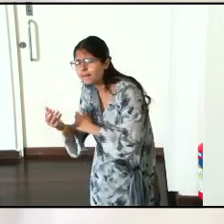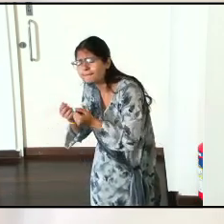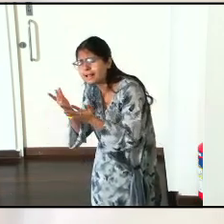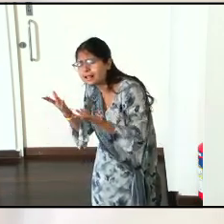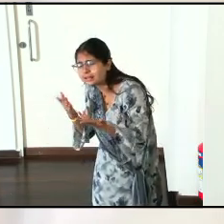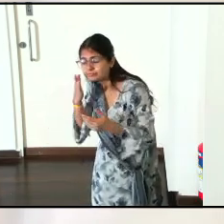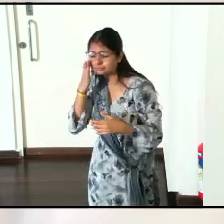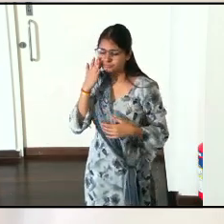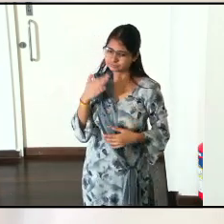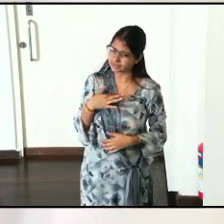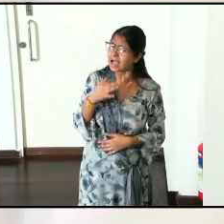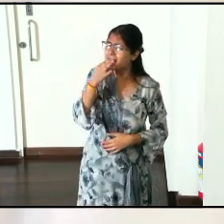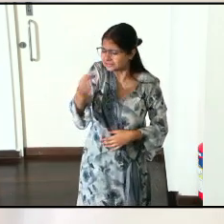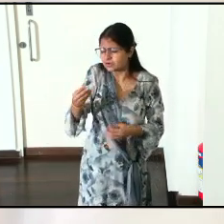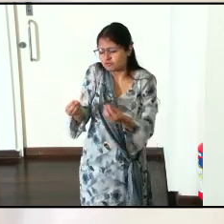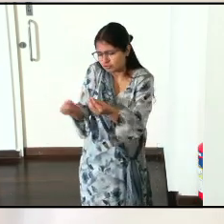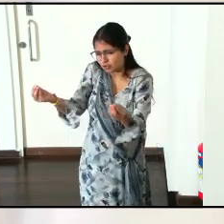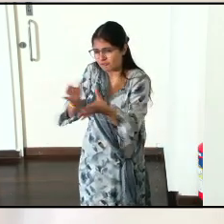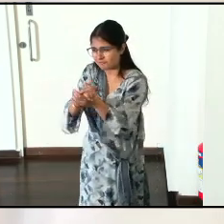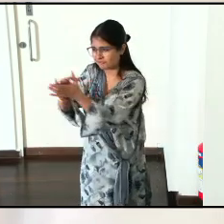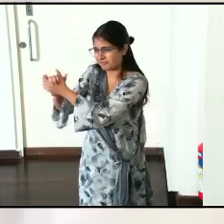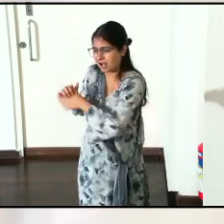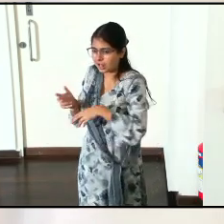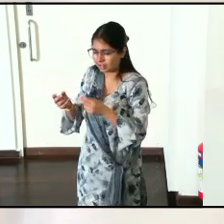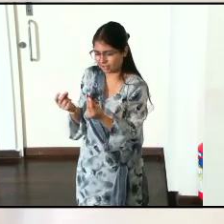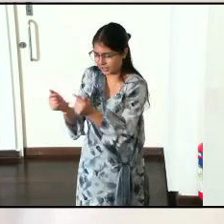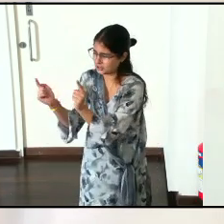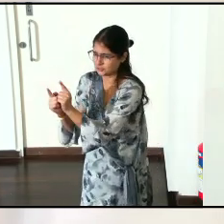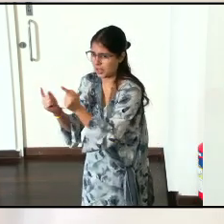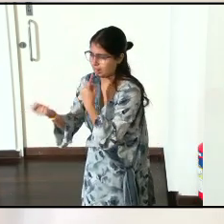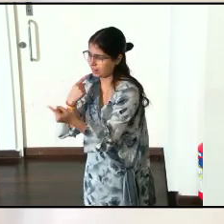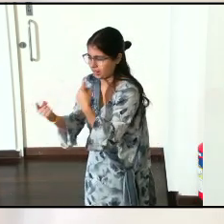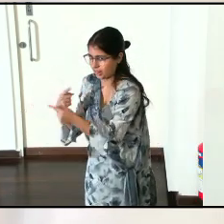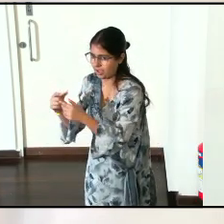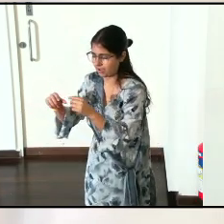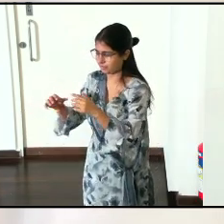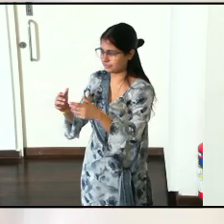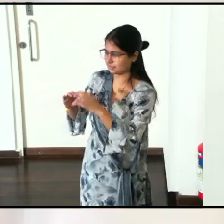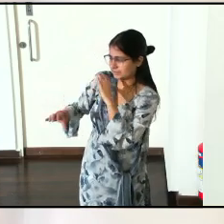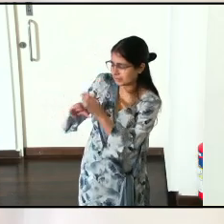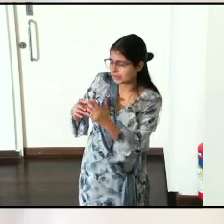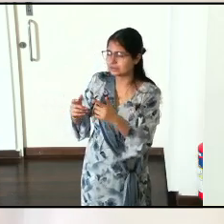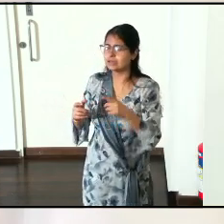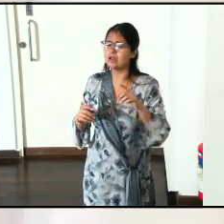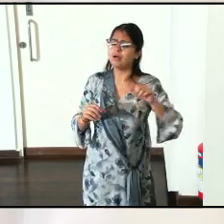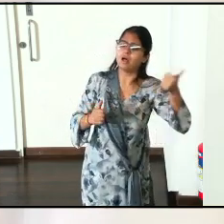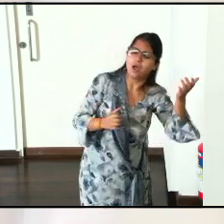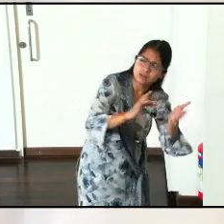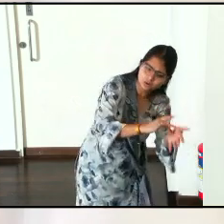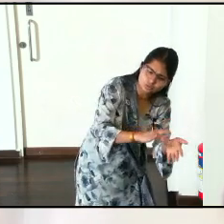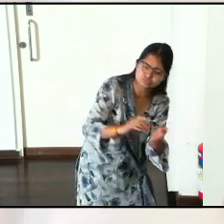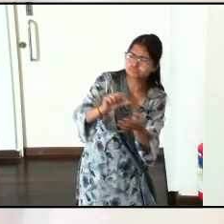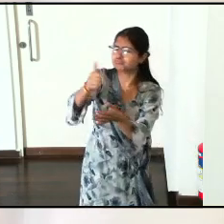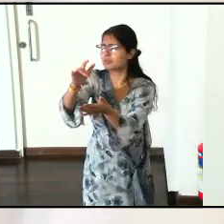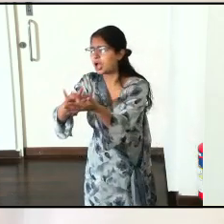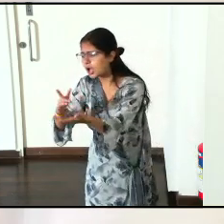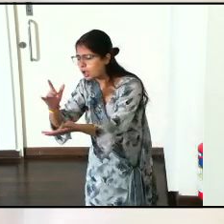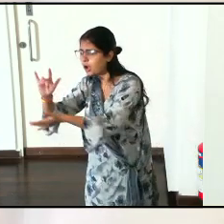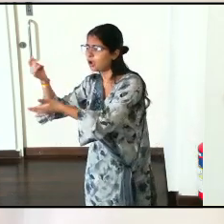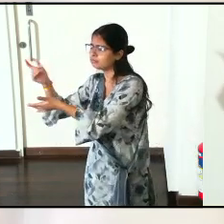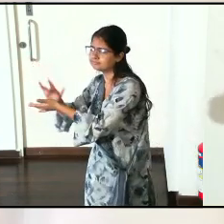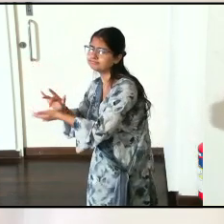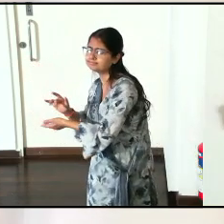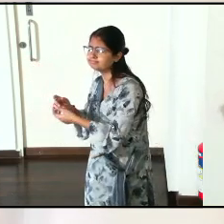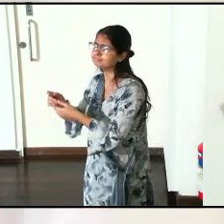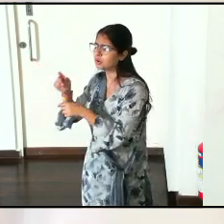the few friends I had a quick chat with, one from Saheli, one from Jagori, a friend who has